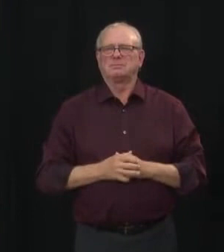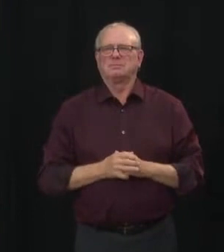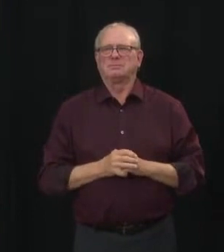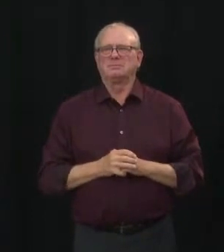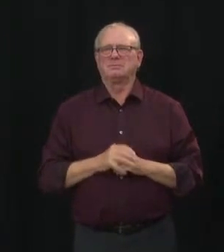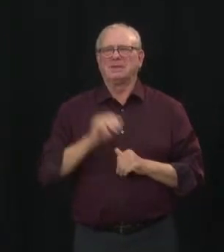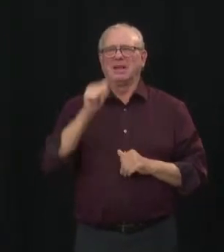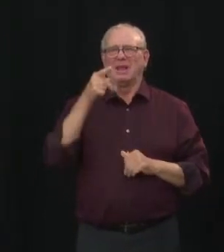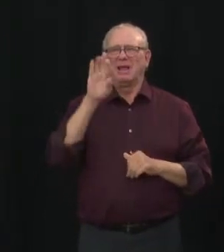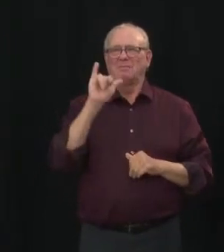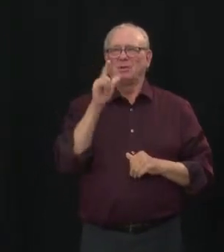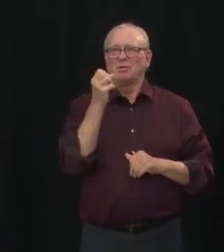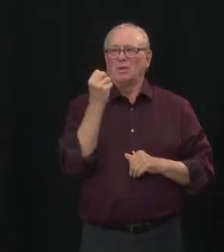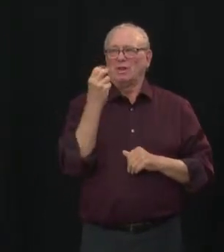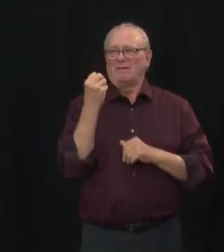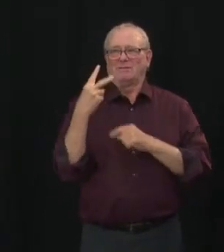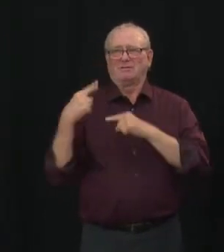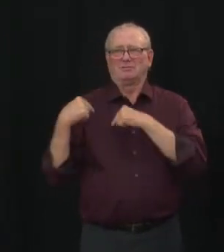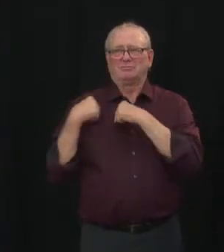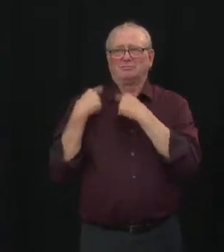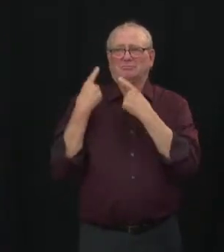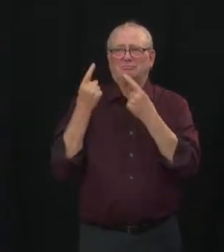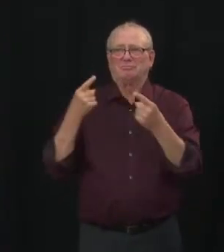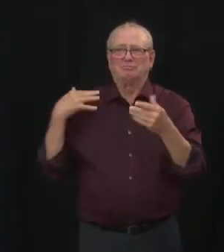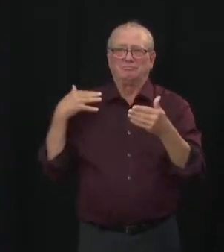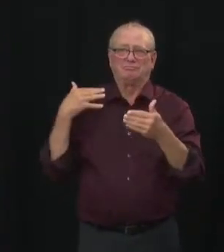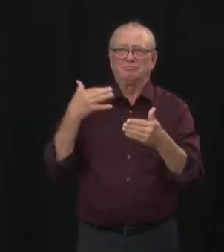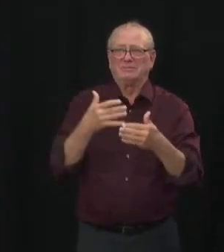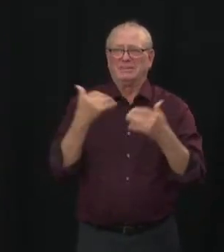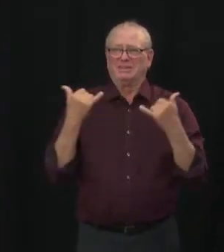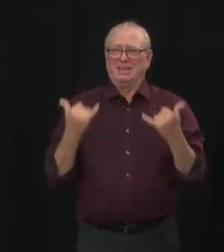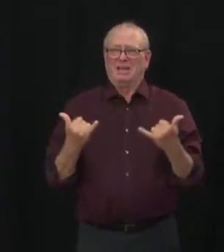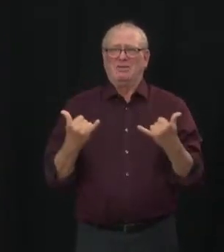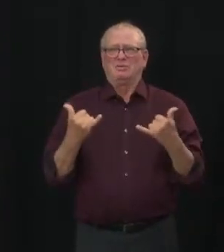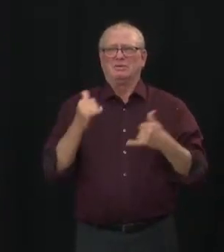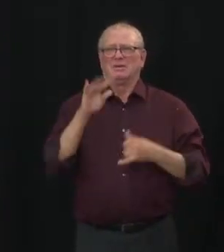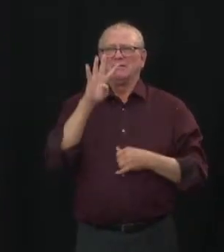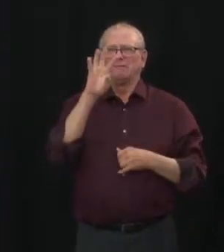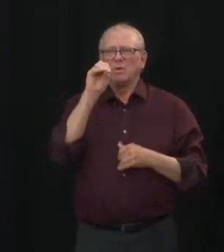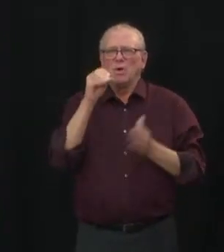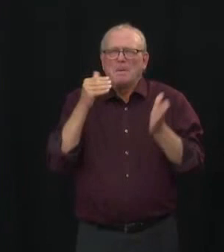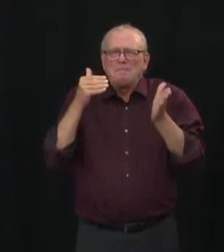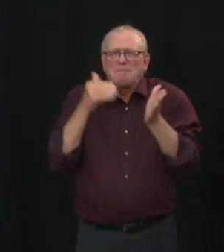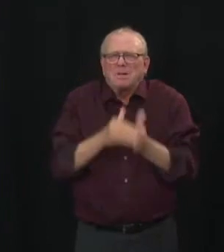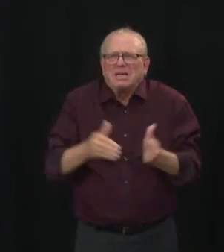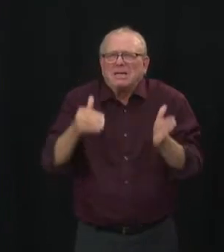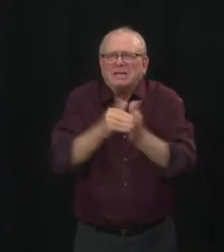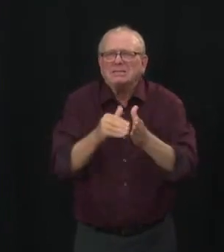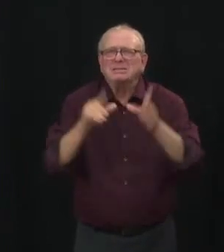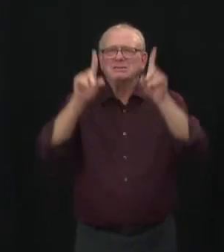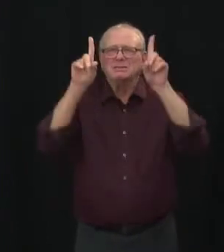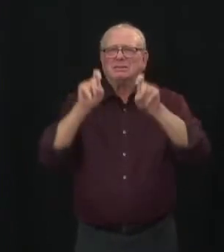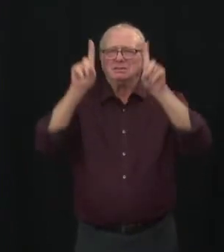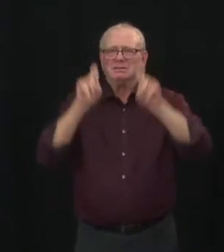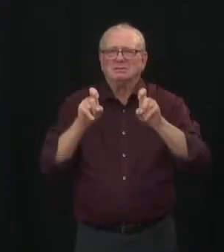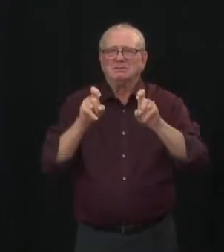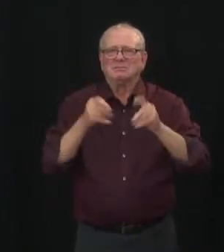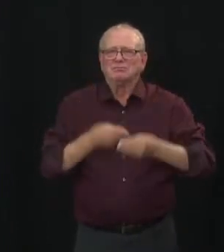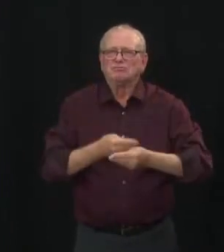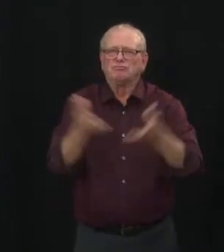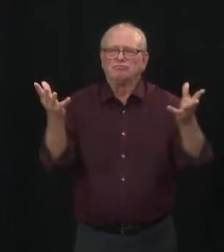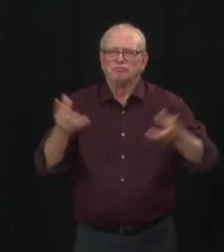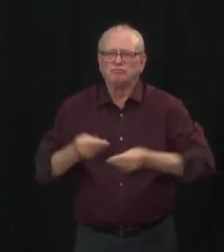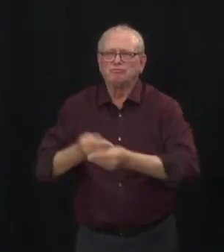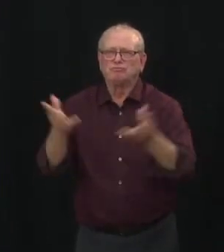for individual use. Over 1 million tests have gone out to pharmacies since March 28th. I